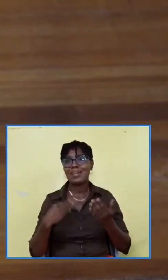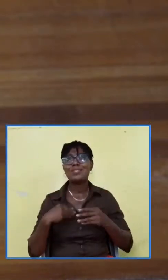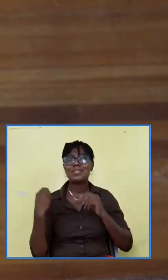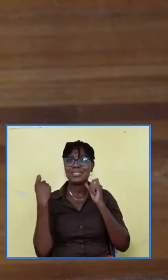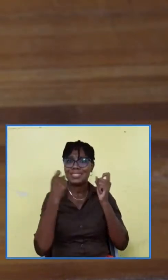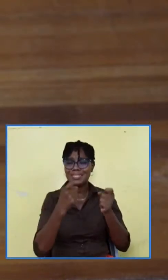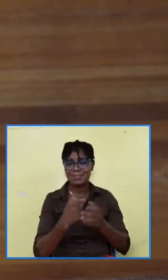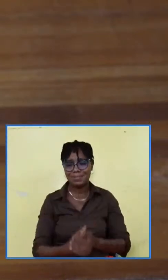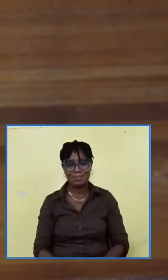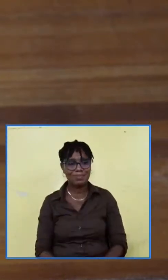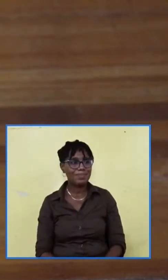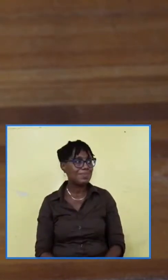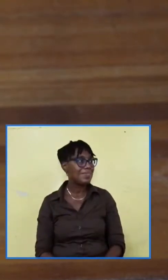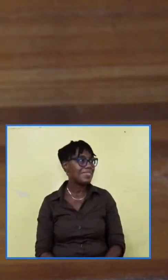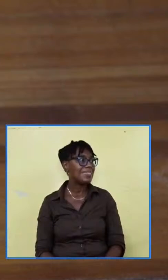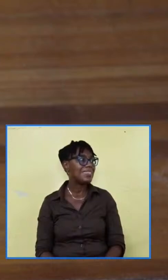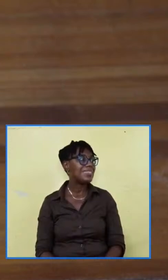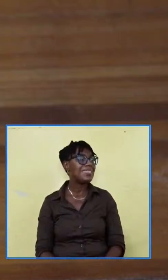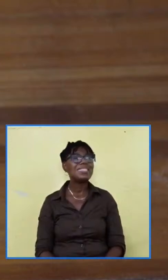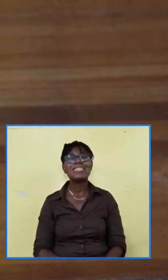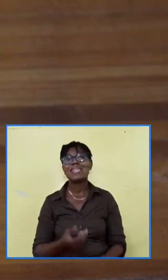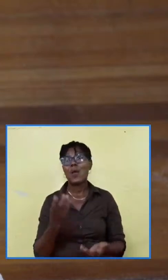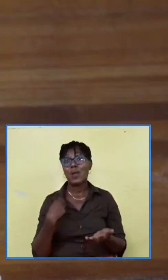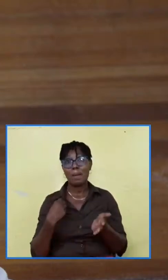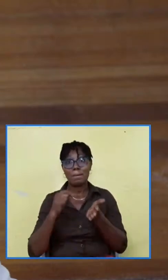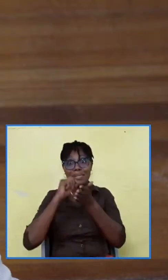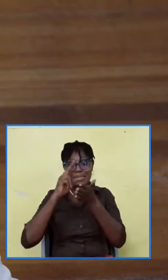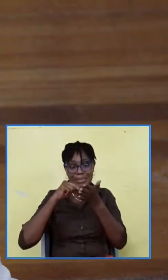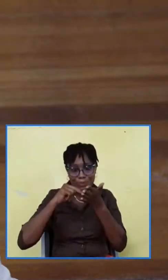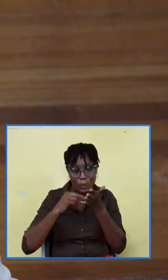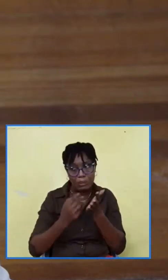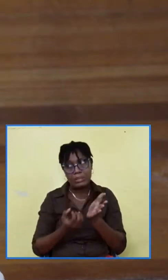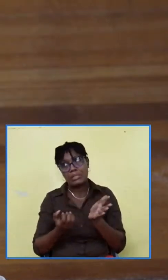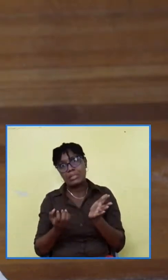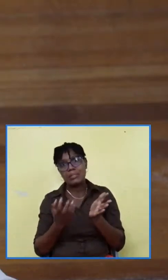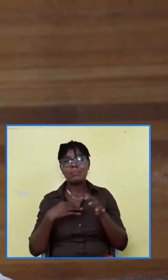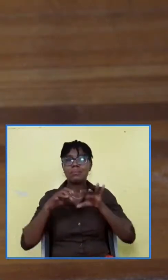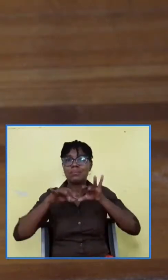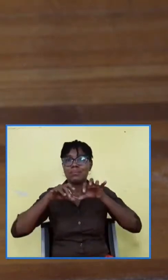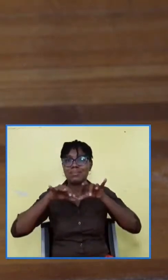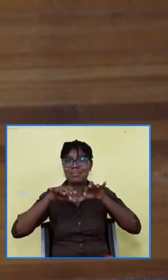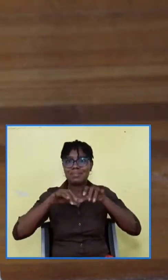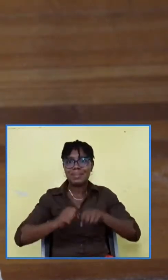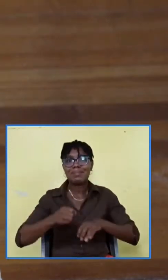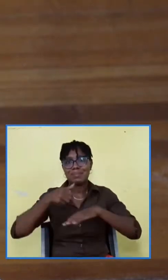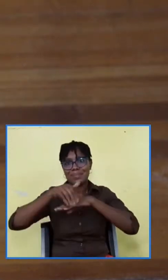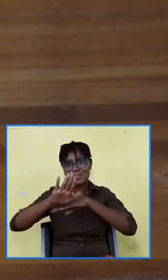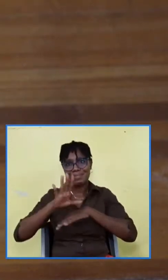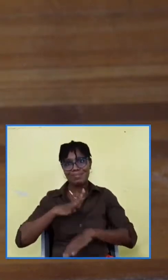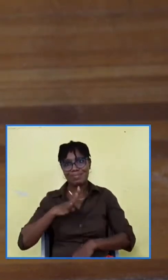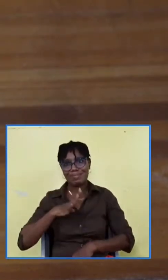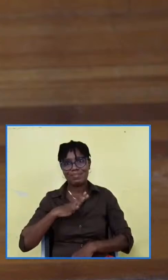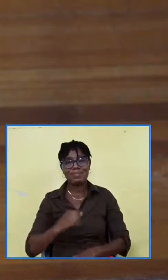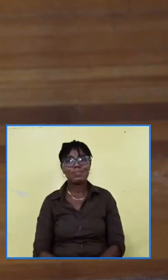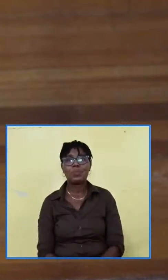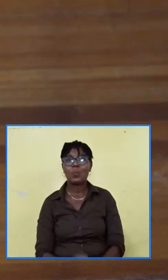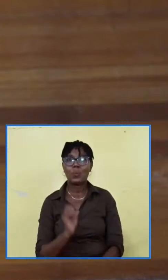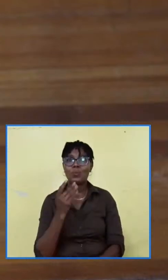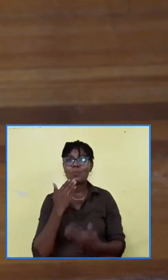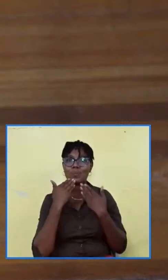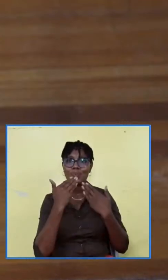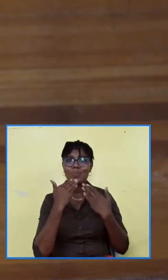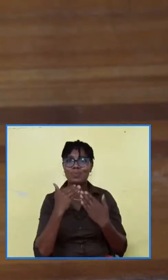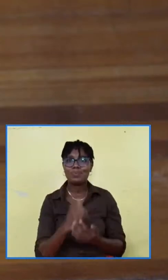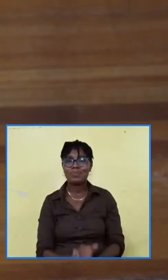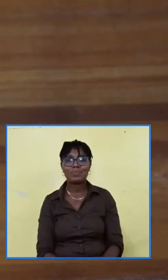maybe not as perfect, but maybe I have the chance to type it in a more readable way. And my contact numbers as well. Okay, thank you. Thank you.